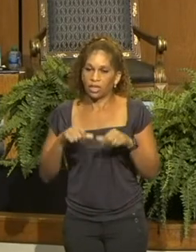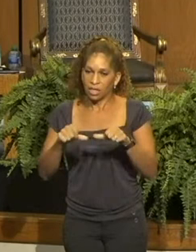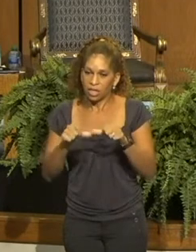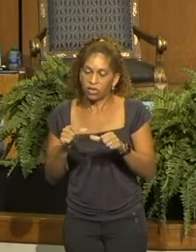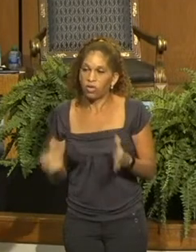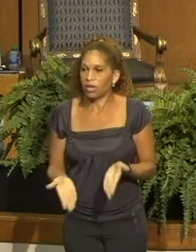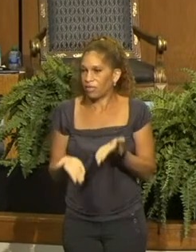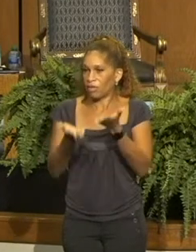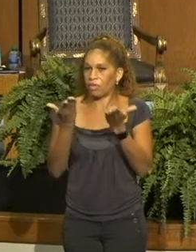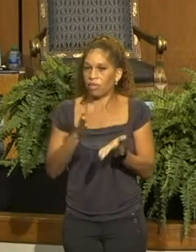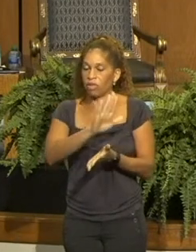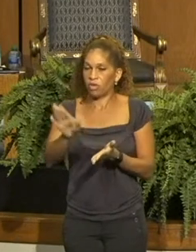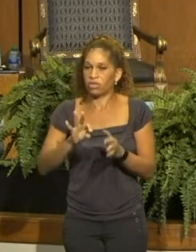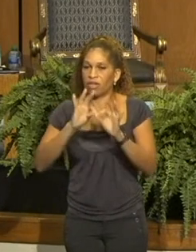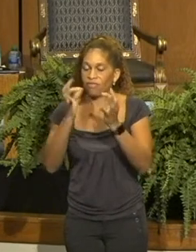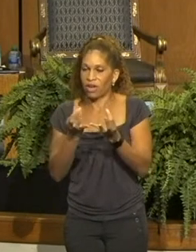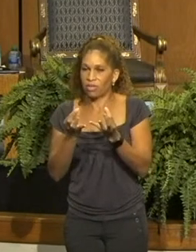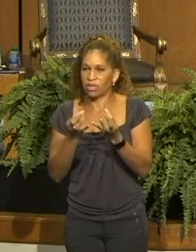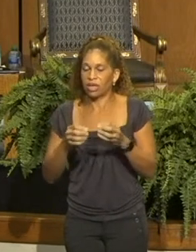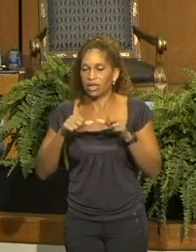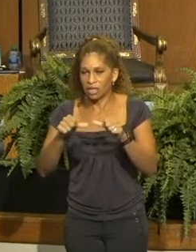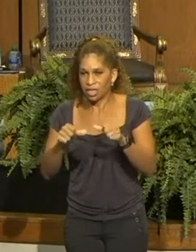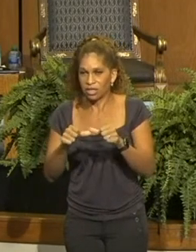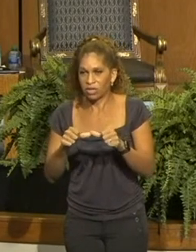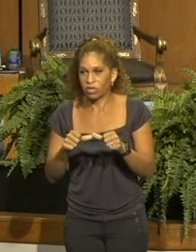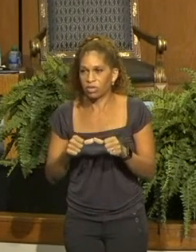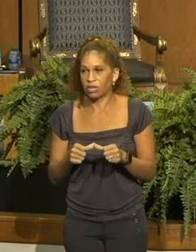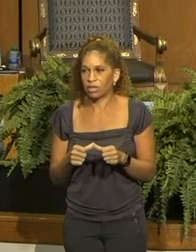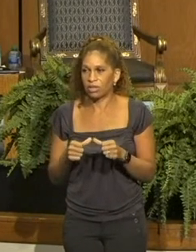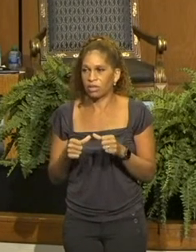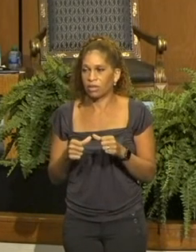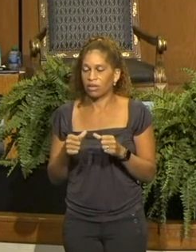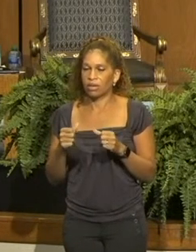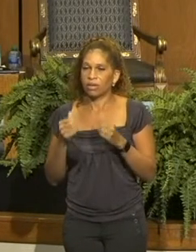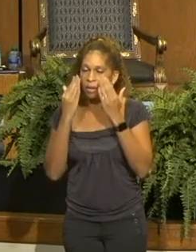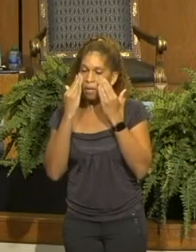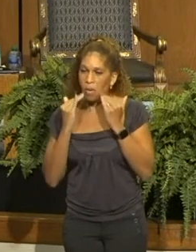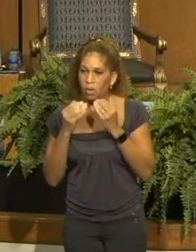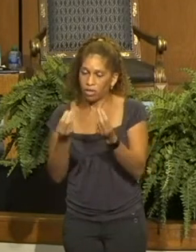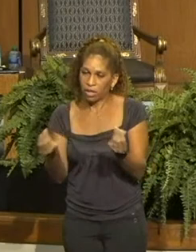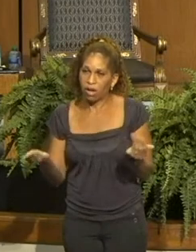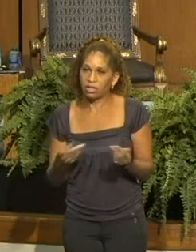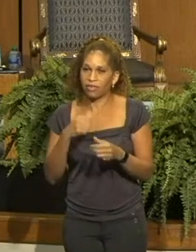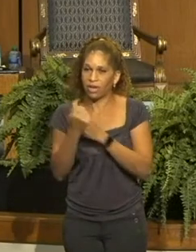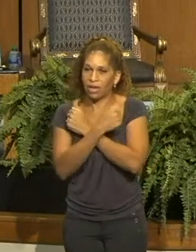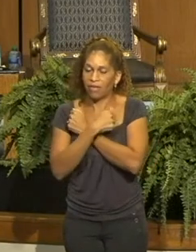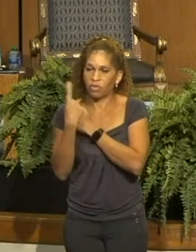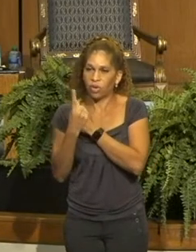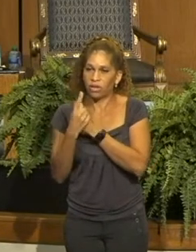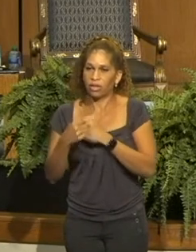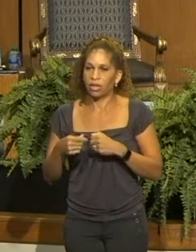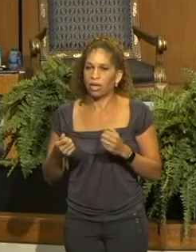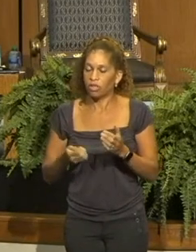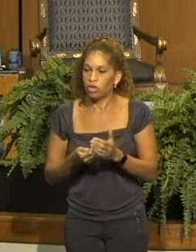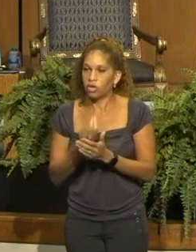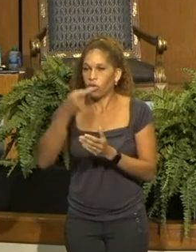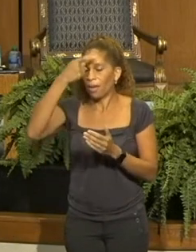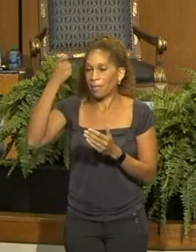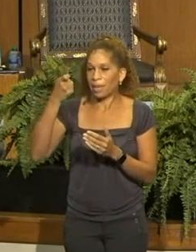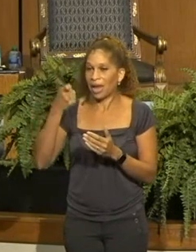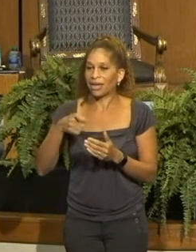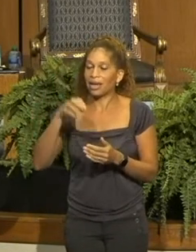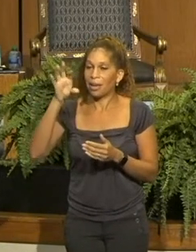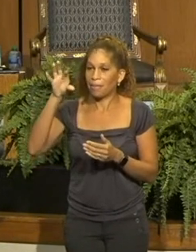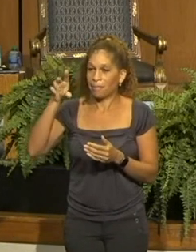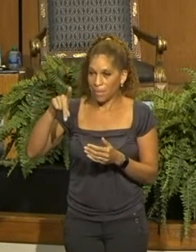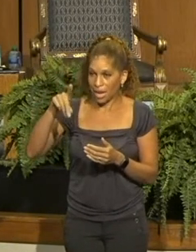in our midst who continue to grieve the loss of a loved one. Also, you know that the new Black Panther movie is on